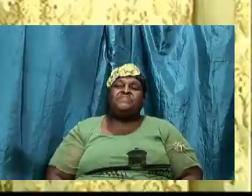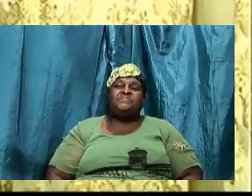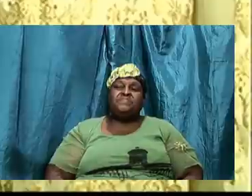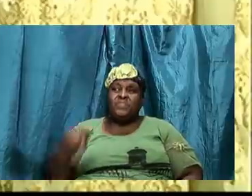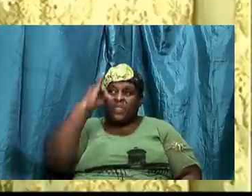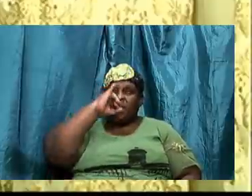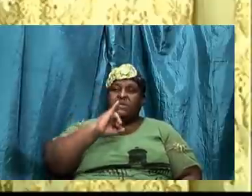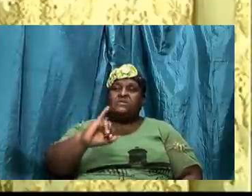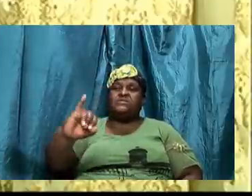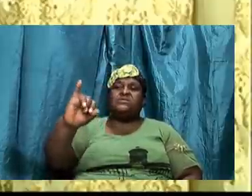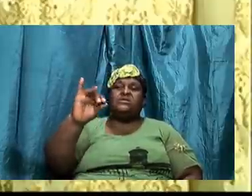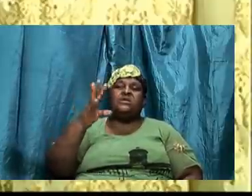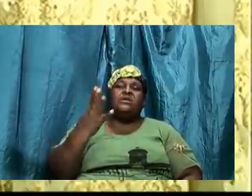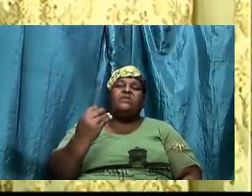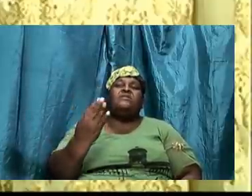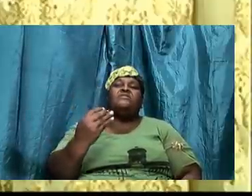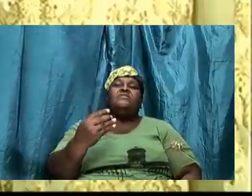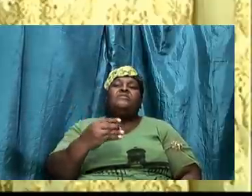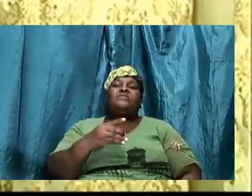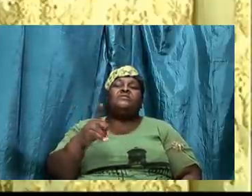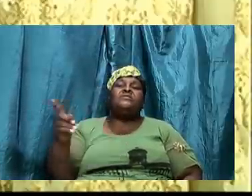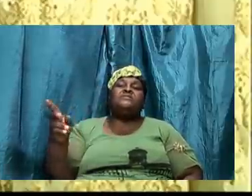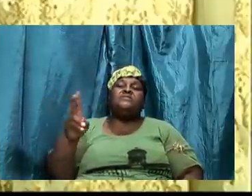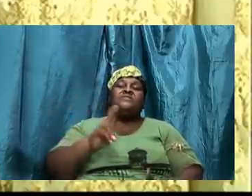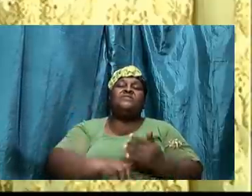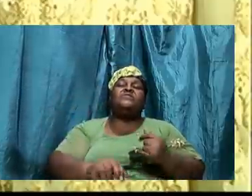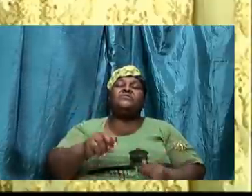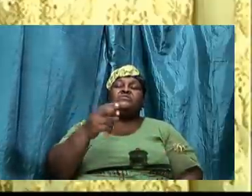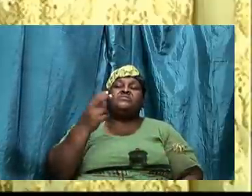14, 12 to 14.